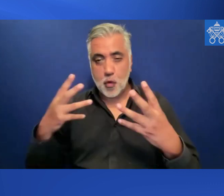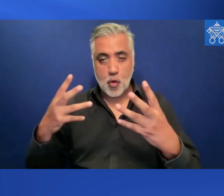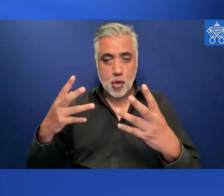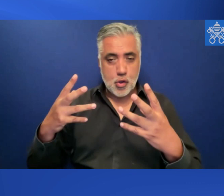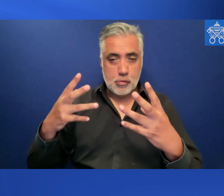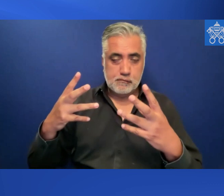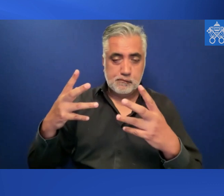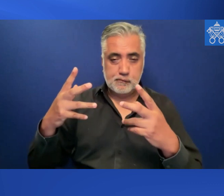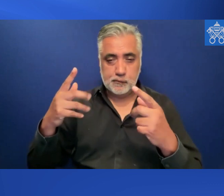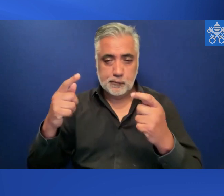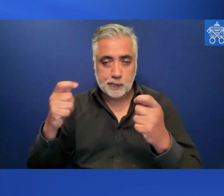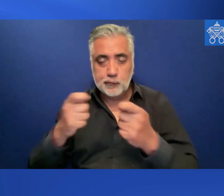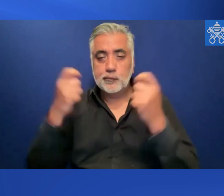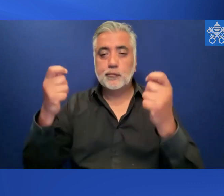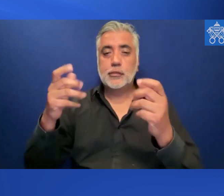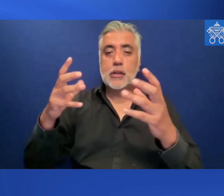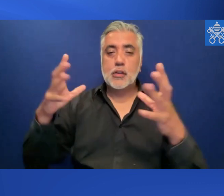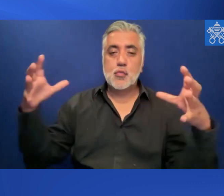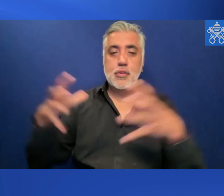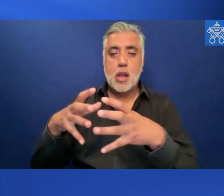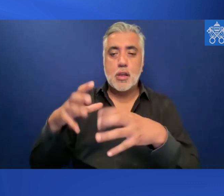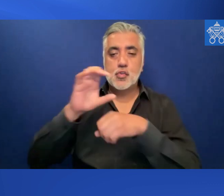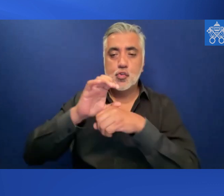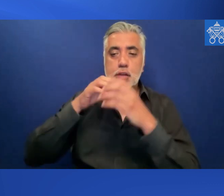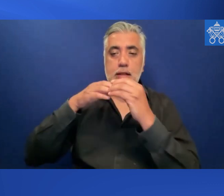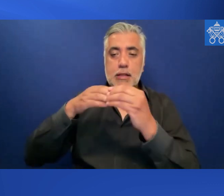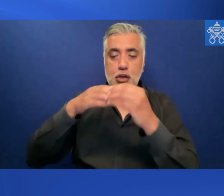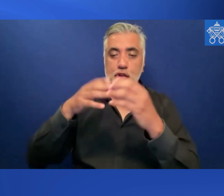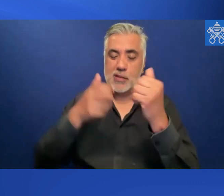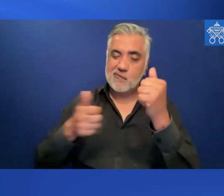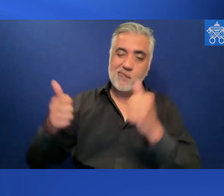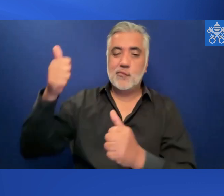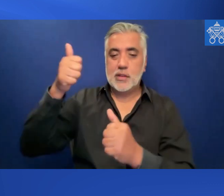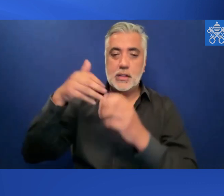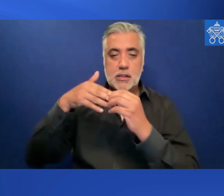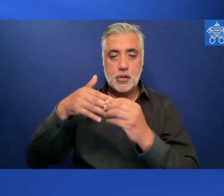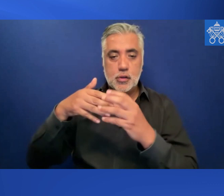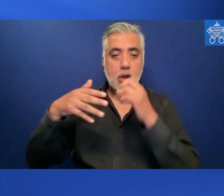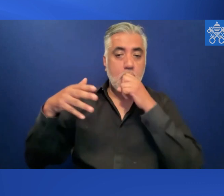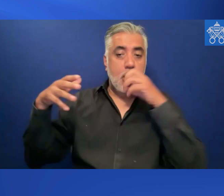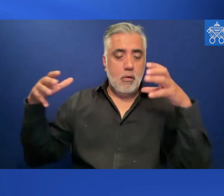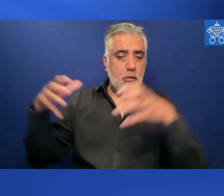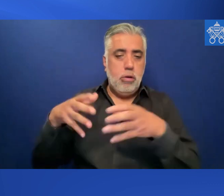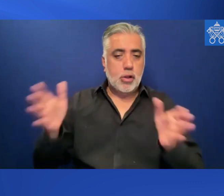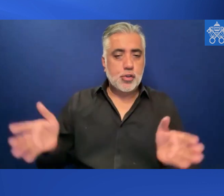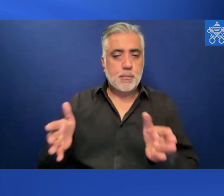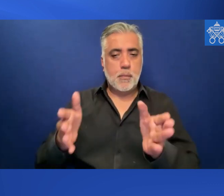a beautiful initiative that unites all the church leaders and civil leaders